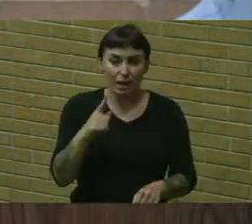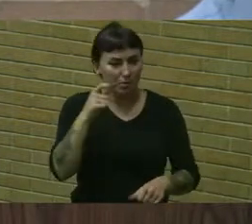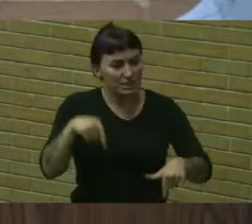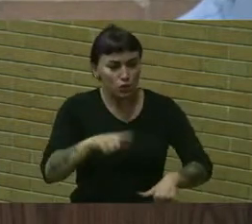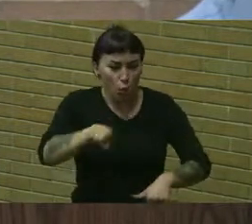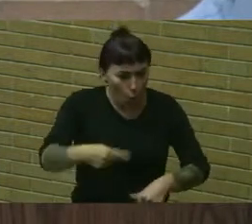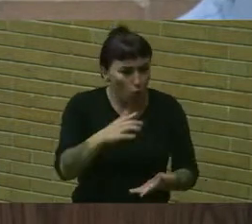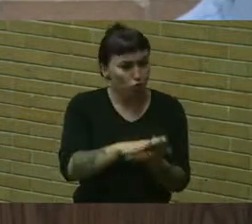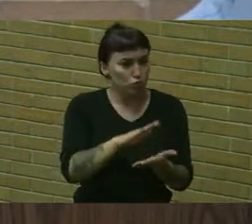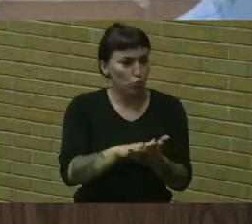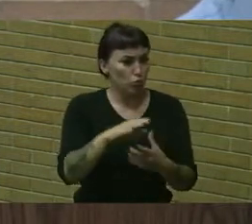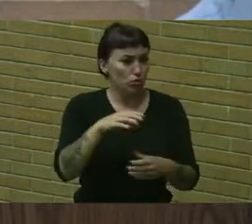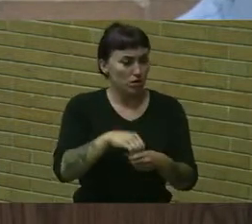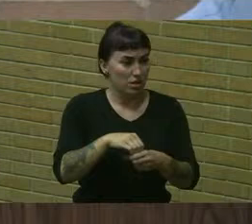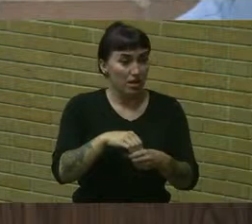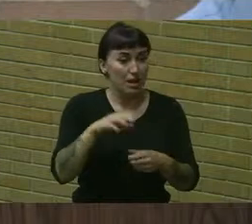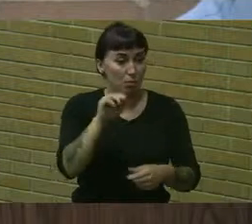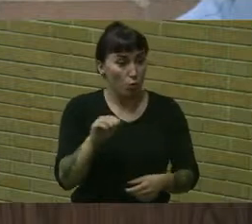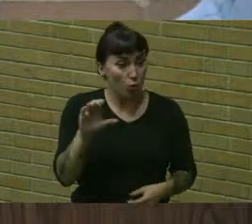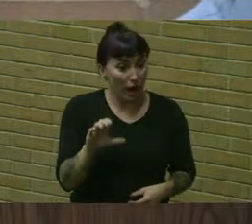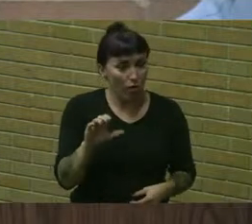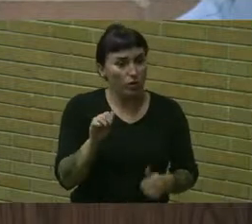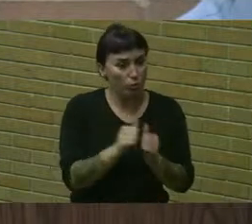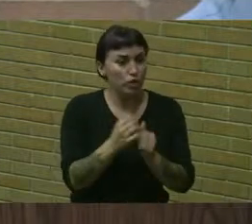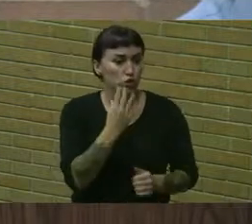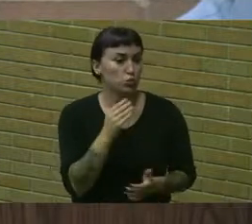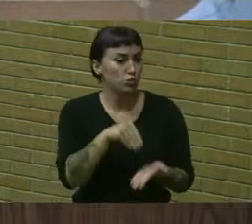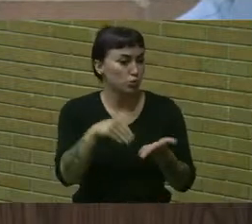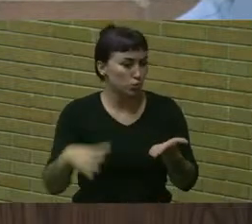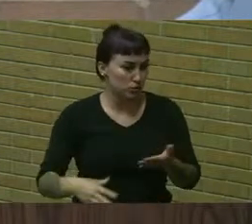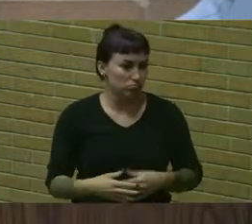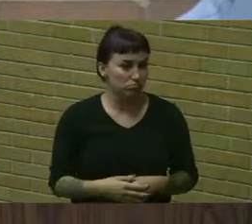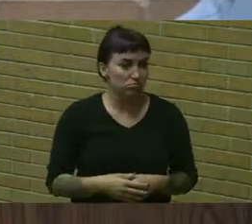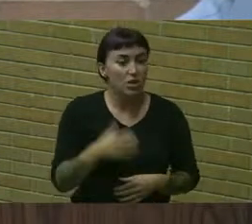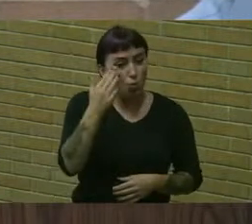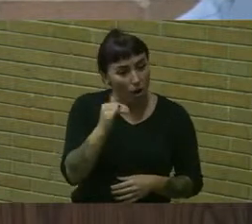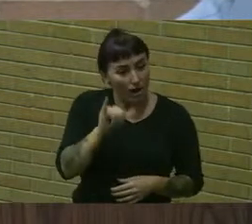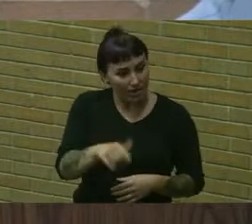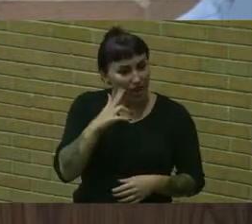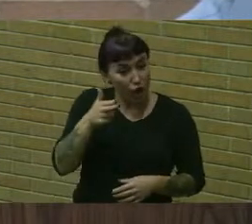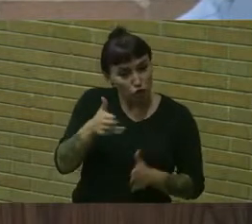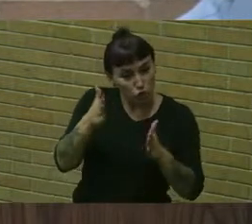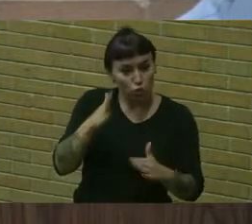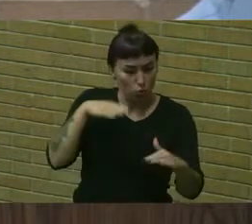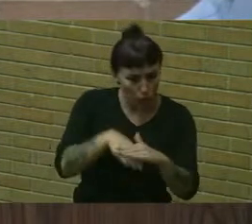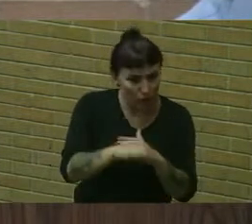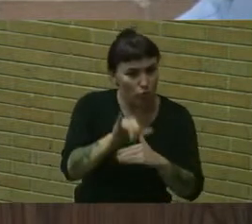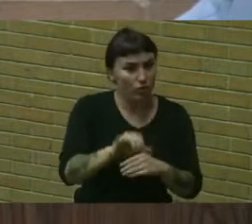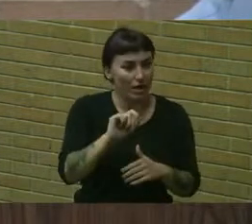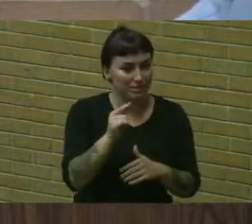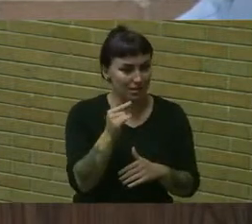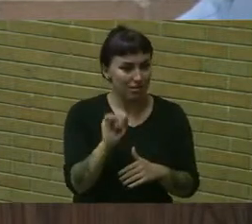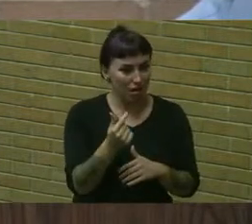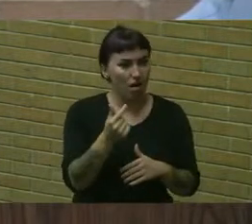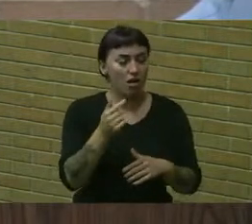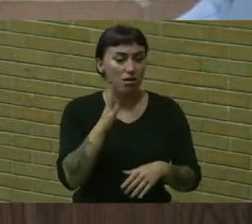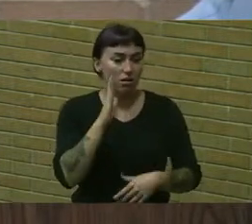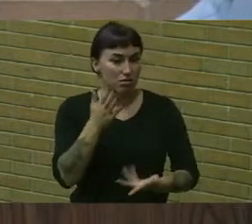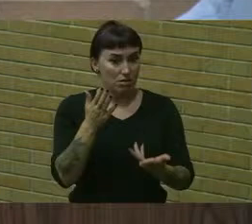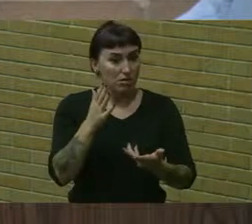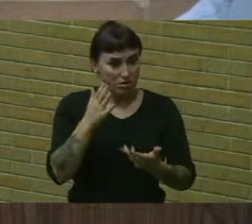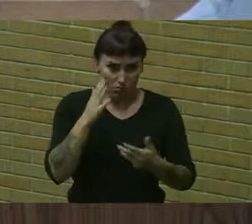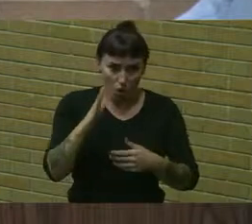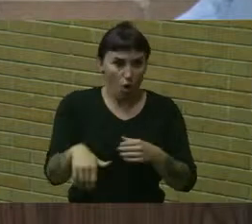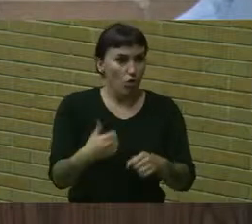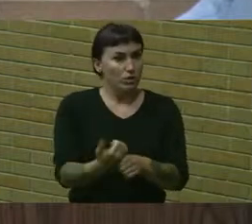is the only school in Monroe County with Jewish students? And why did that shooter walk into that synagogue in Poway all those years